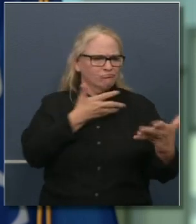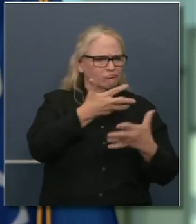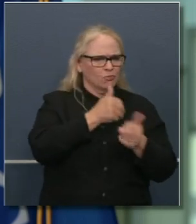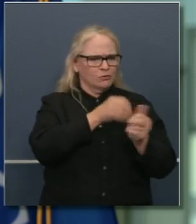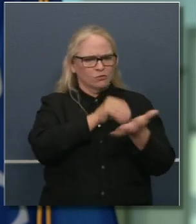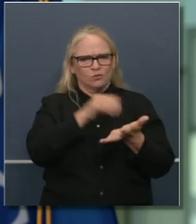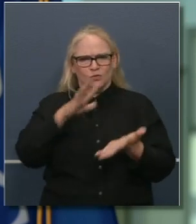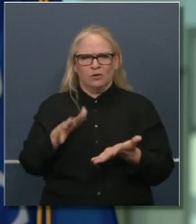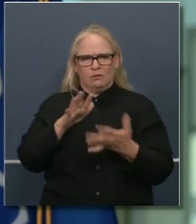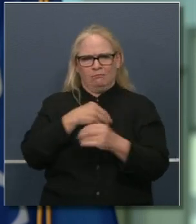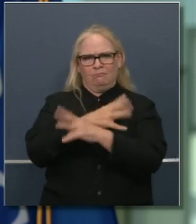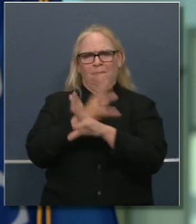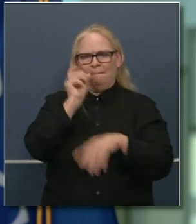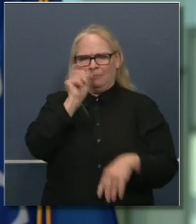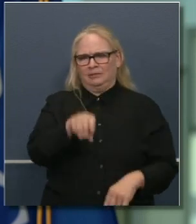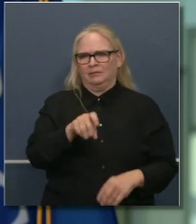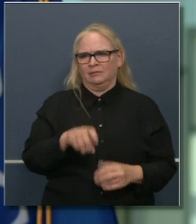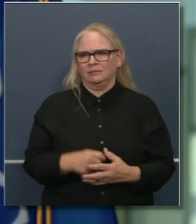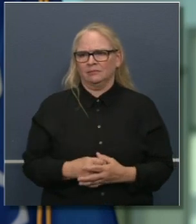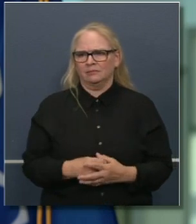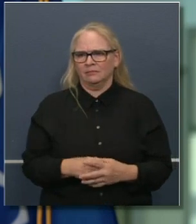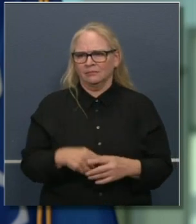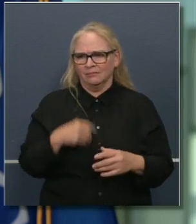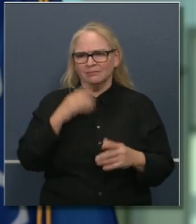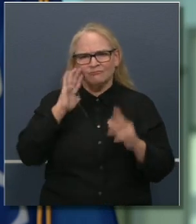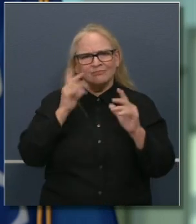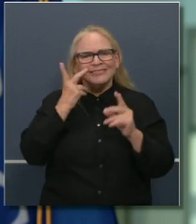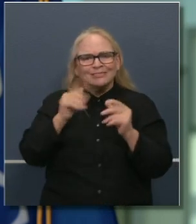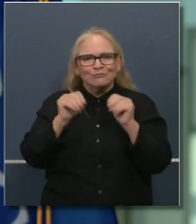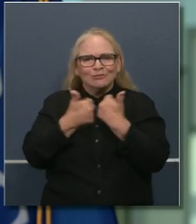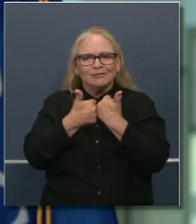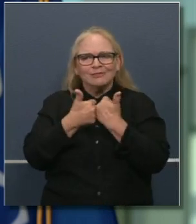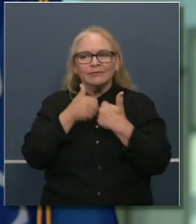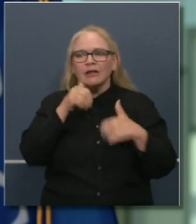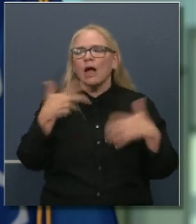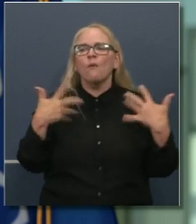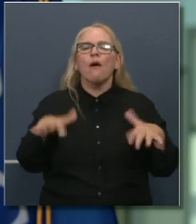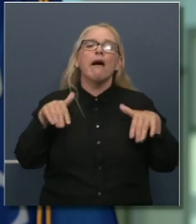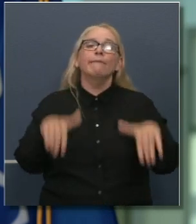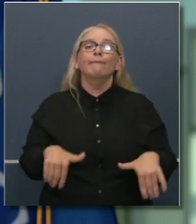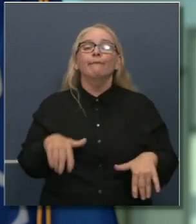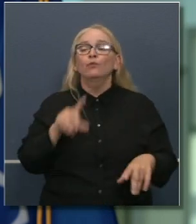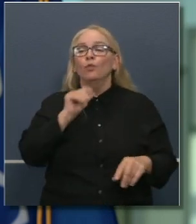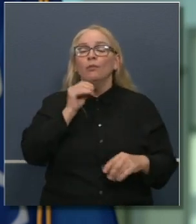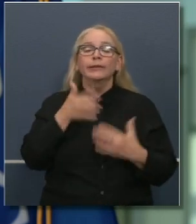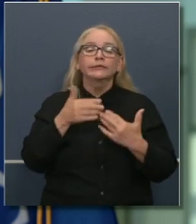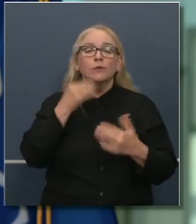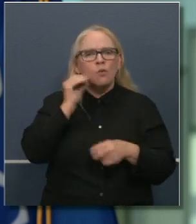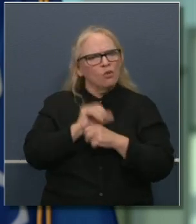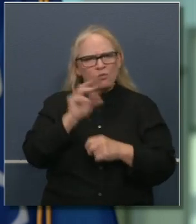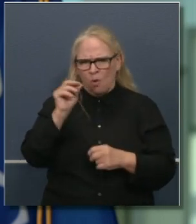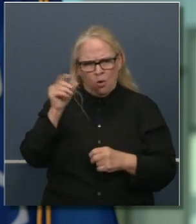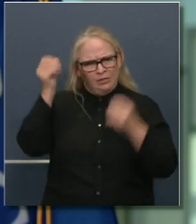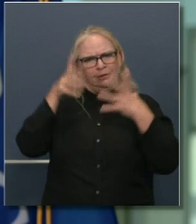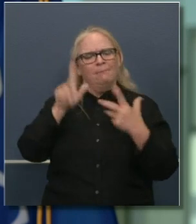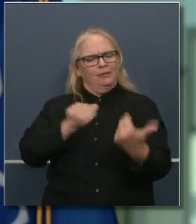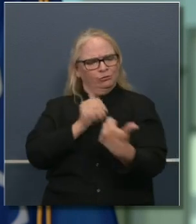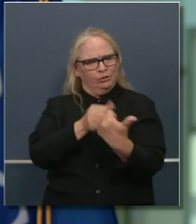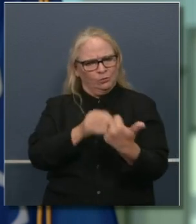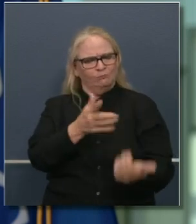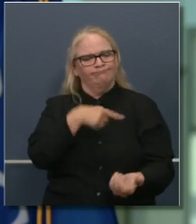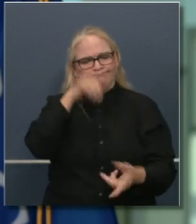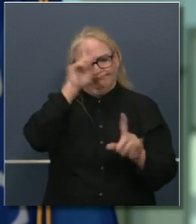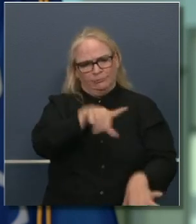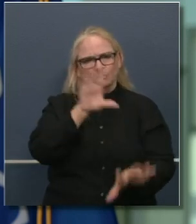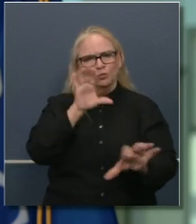it challenging. I don't want to see it passive. I don't want to see it disjointed. So we deal with equity. We